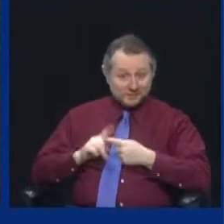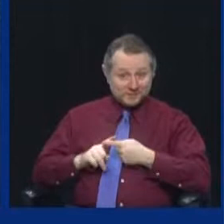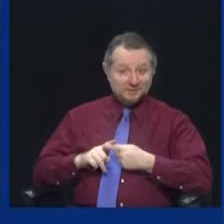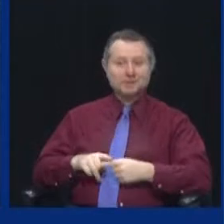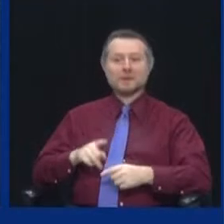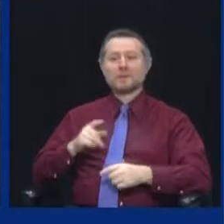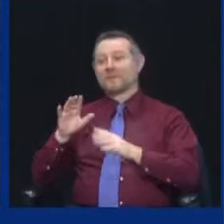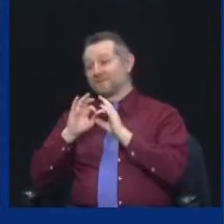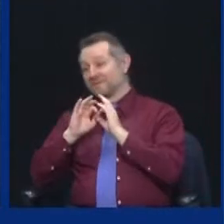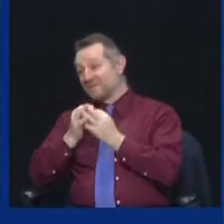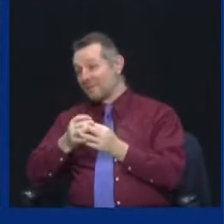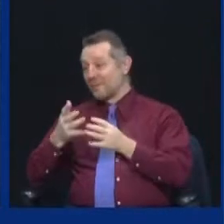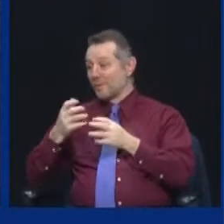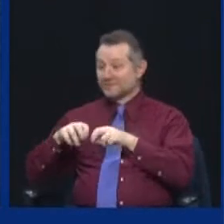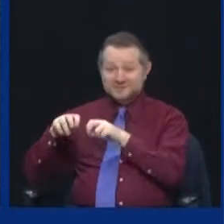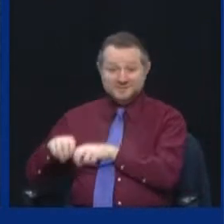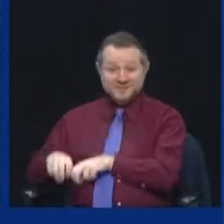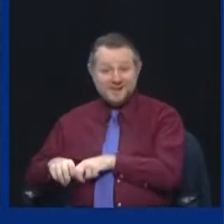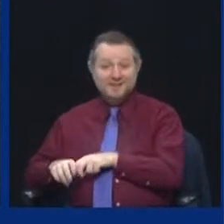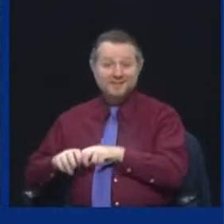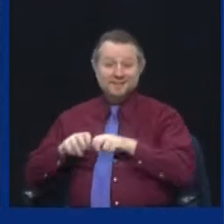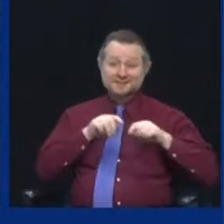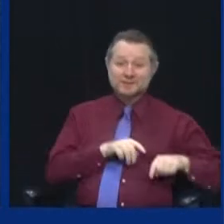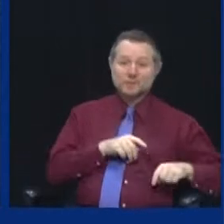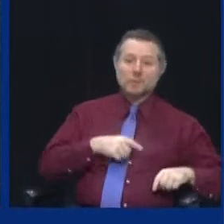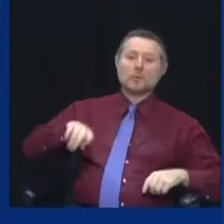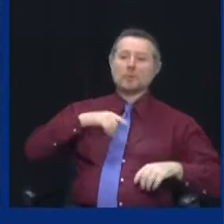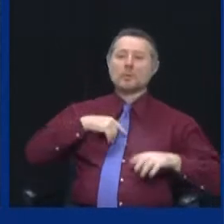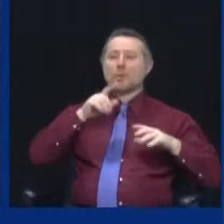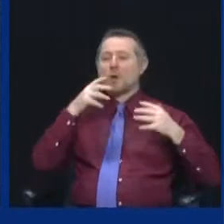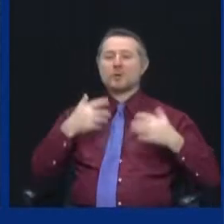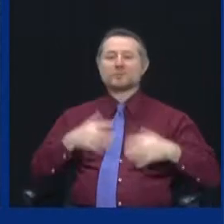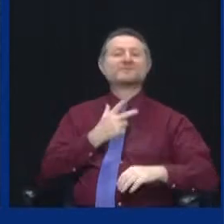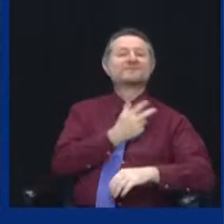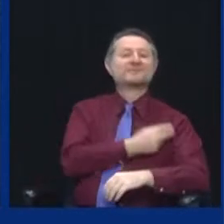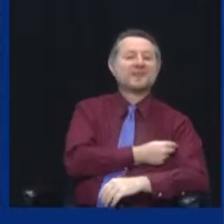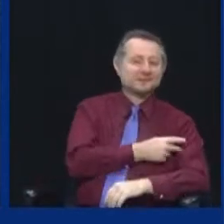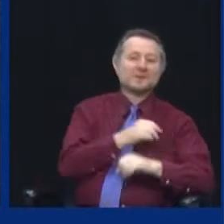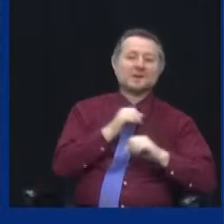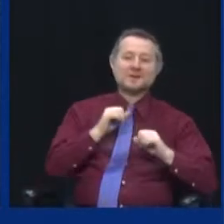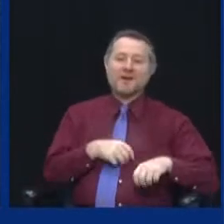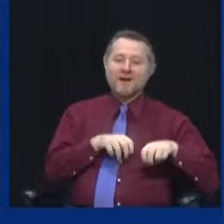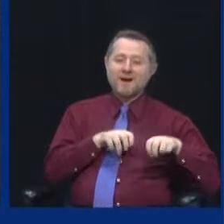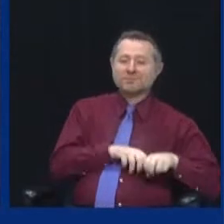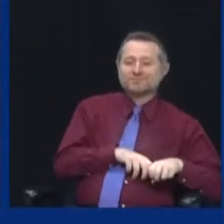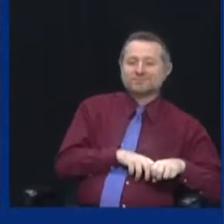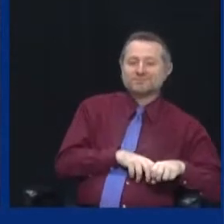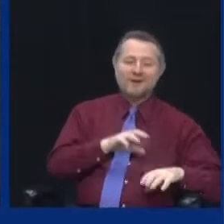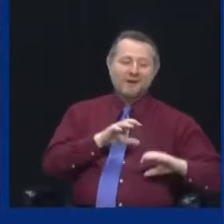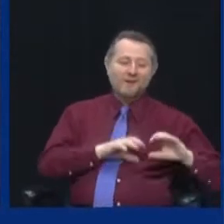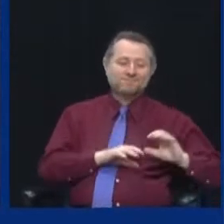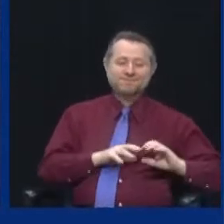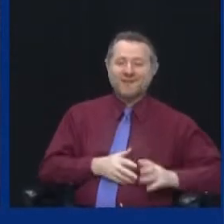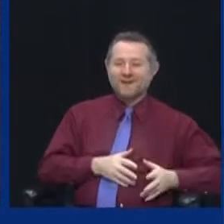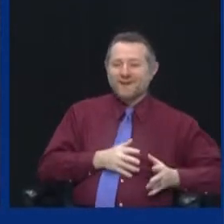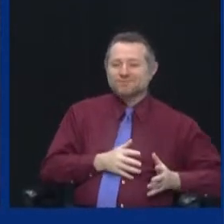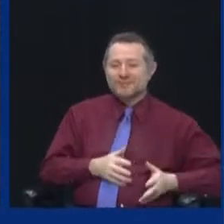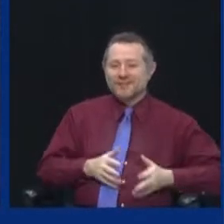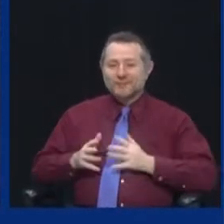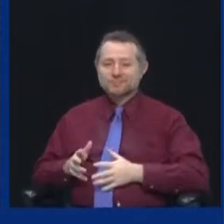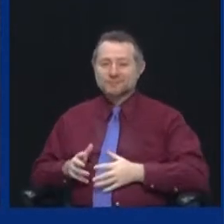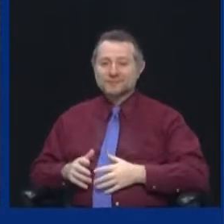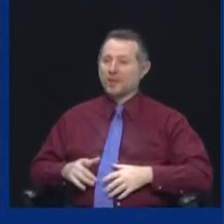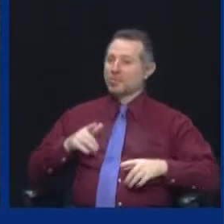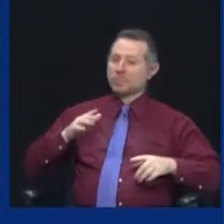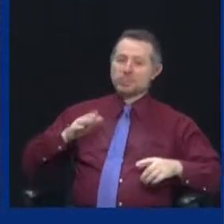next to your family. That's the vaccinated section, where you sit right next to people in a normal ball game setting. Unvaccinated, we have to keep